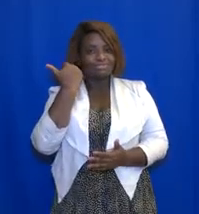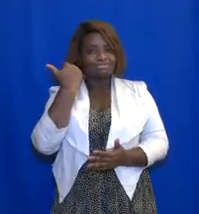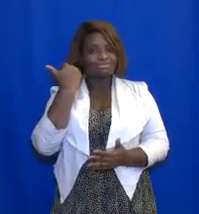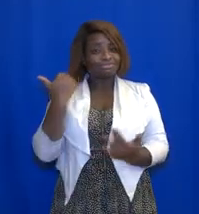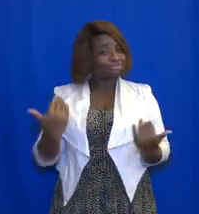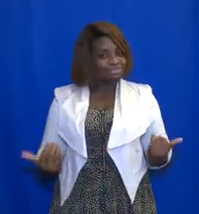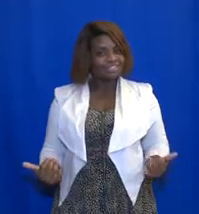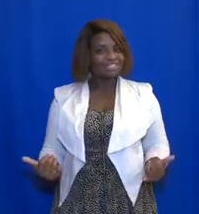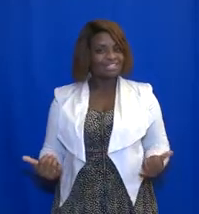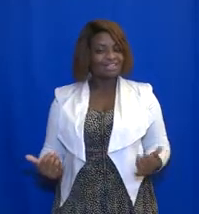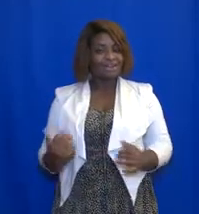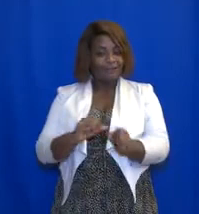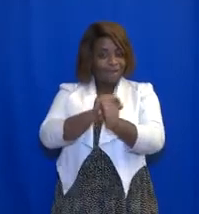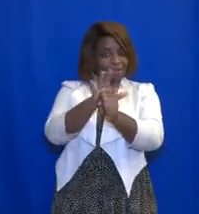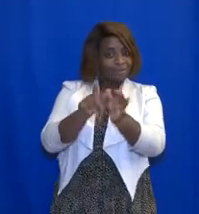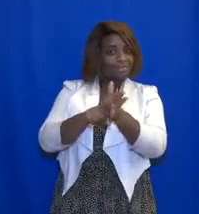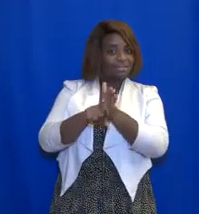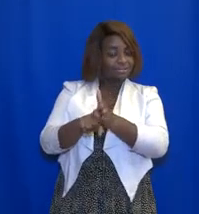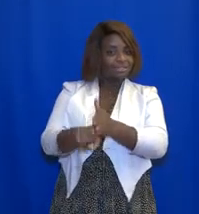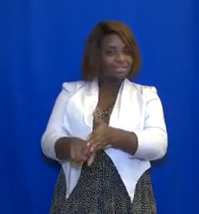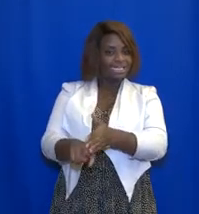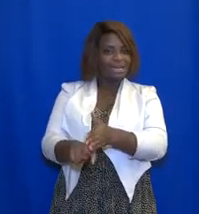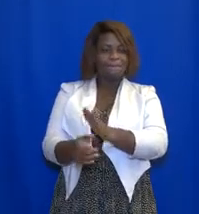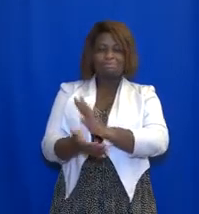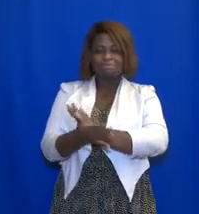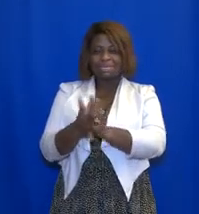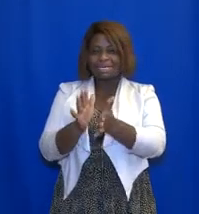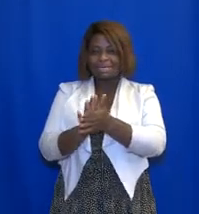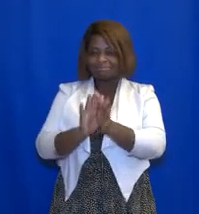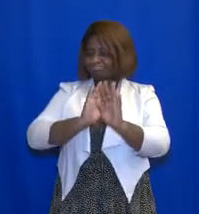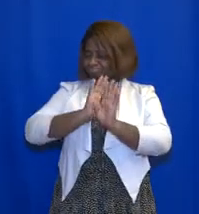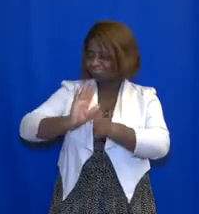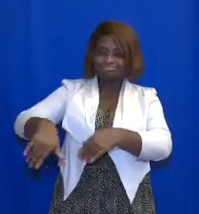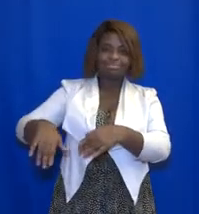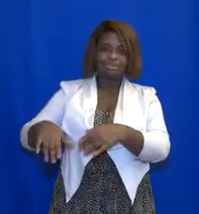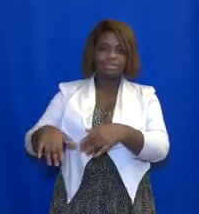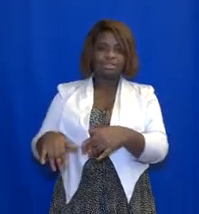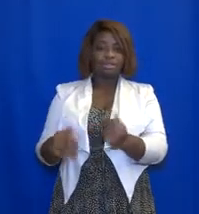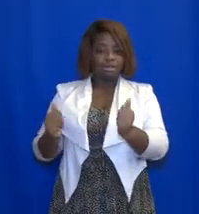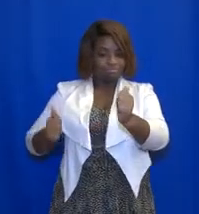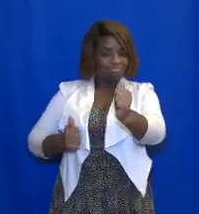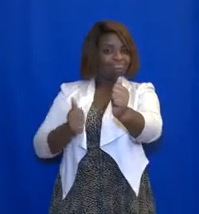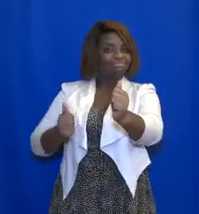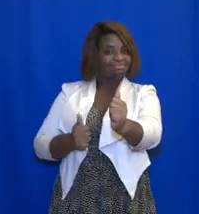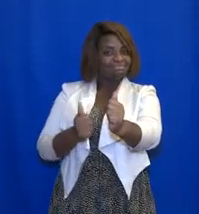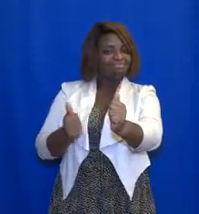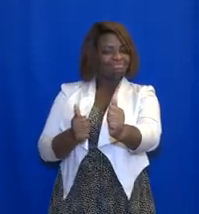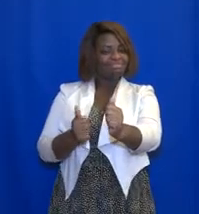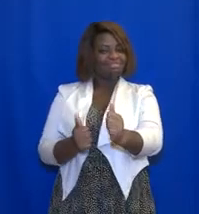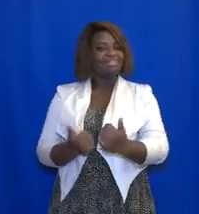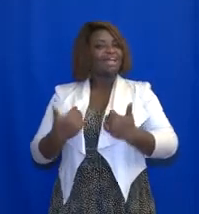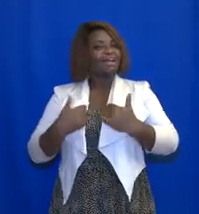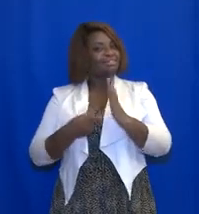later, COVID-19 becomes nothing but a blip on our forward march to sustained